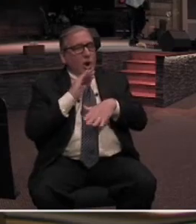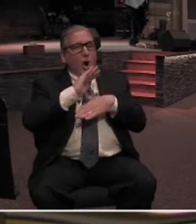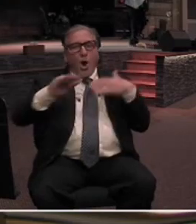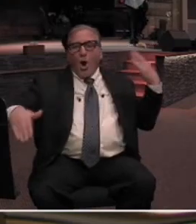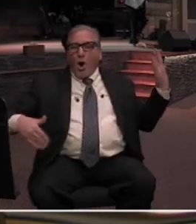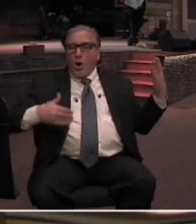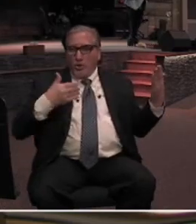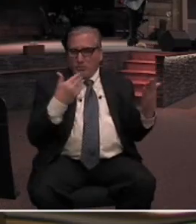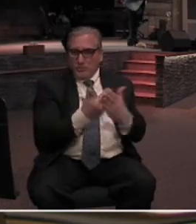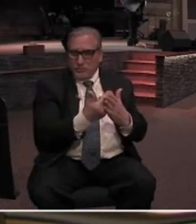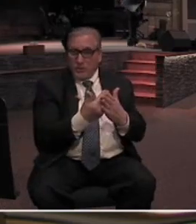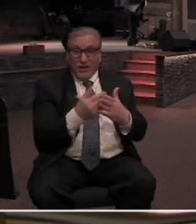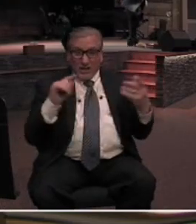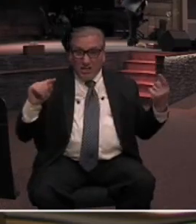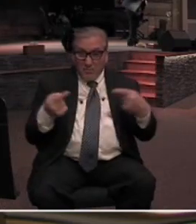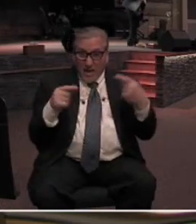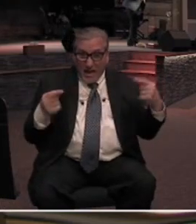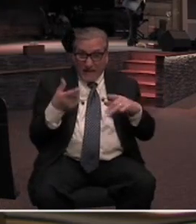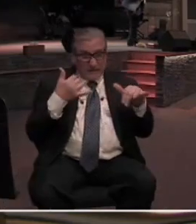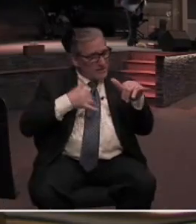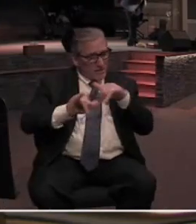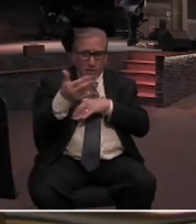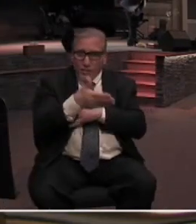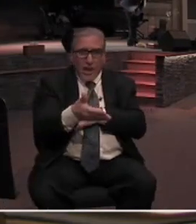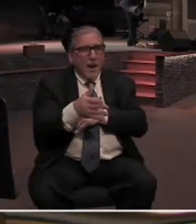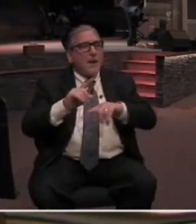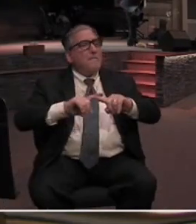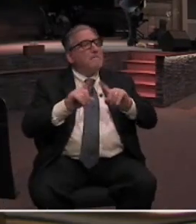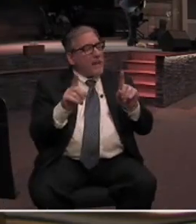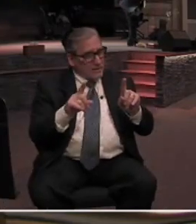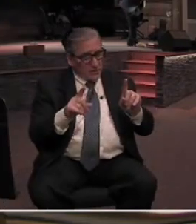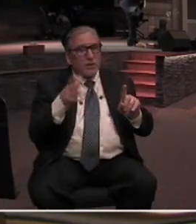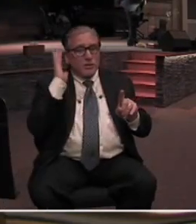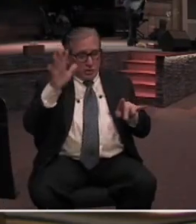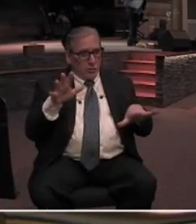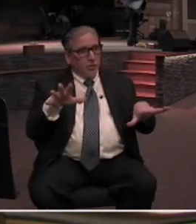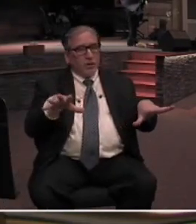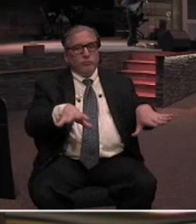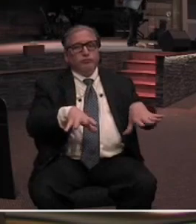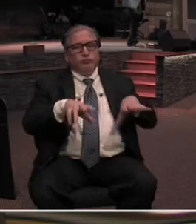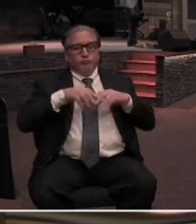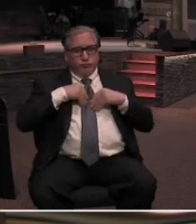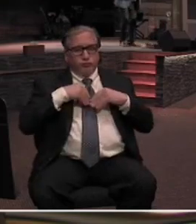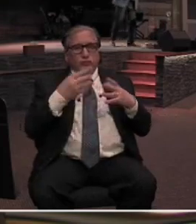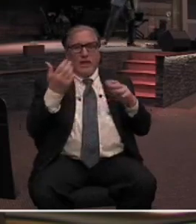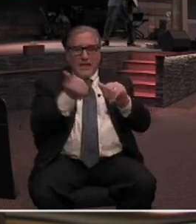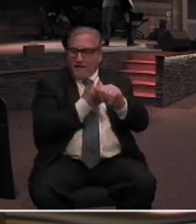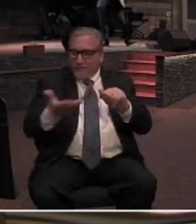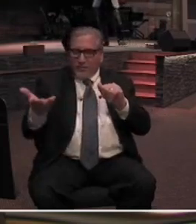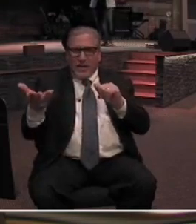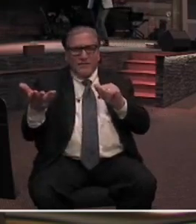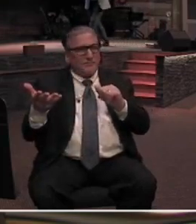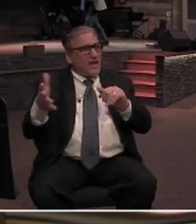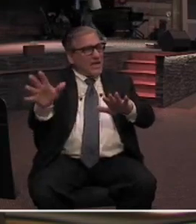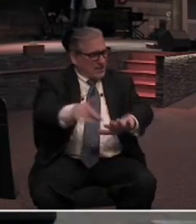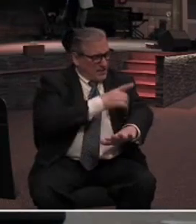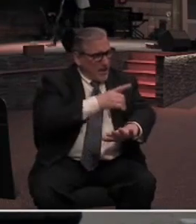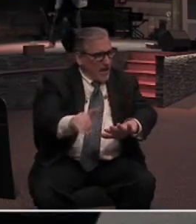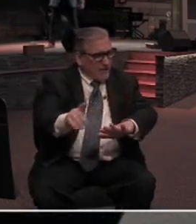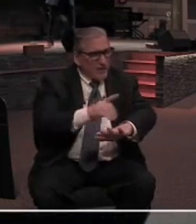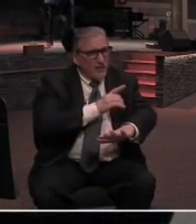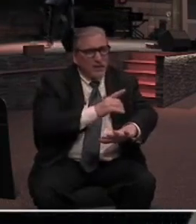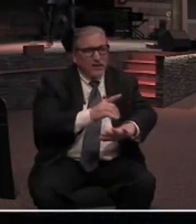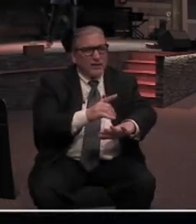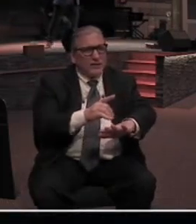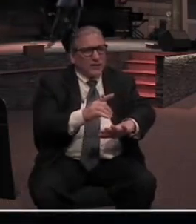The pain is still there, but you are going to recover everything. David, it will be